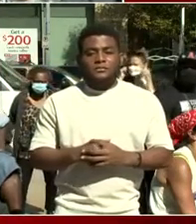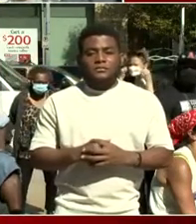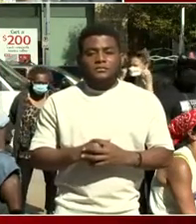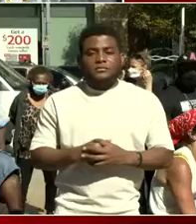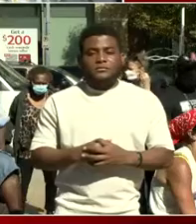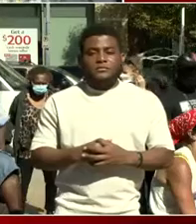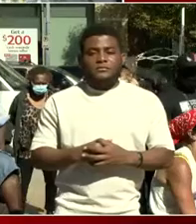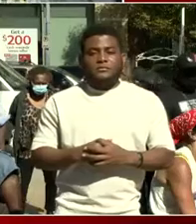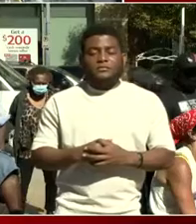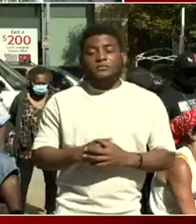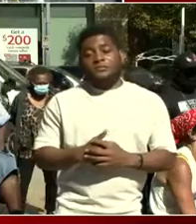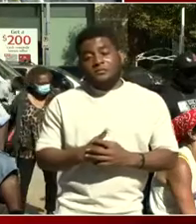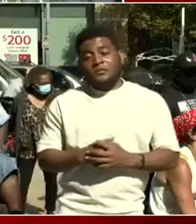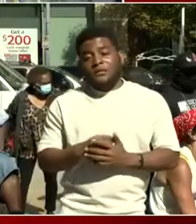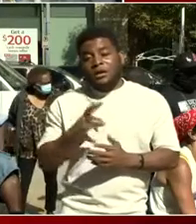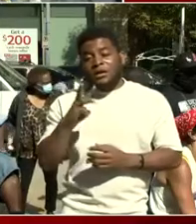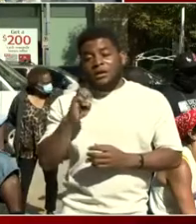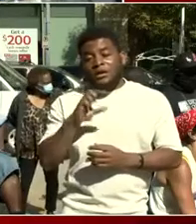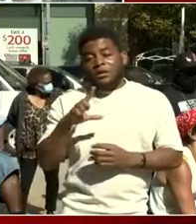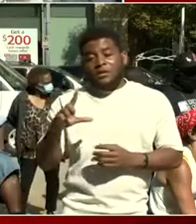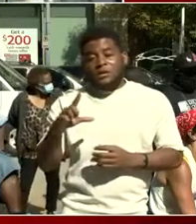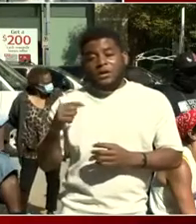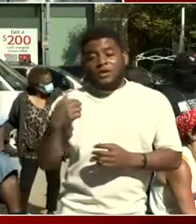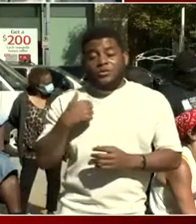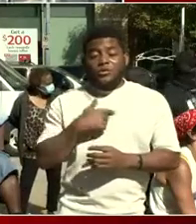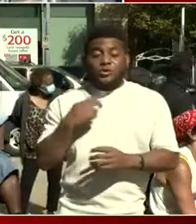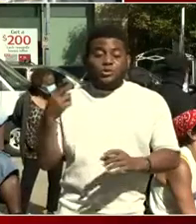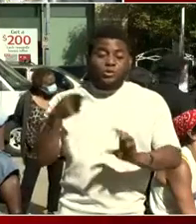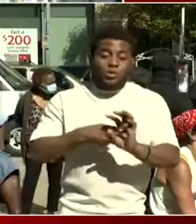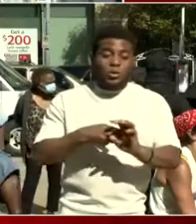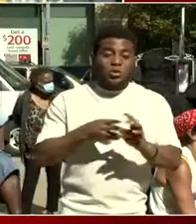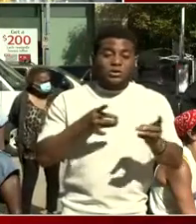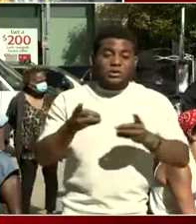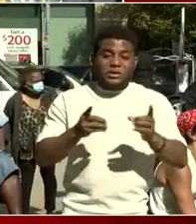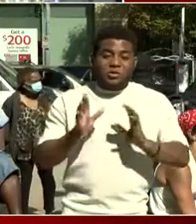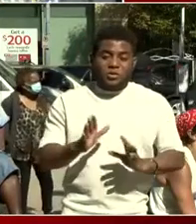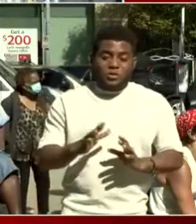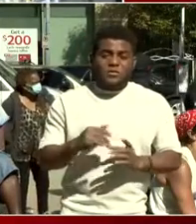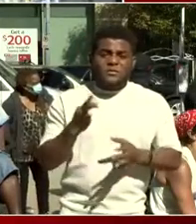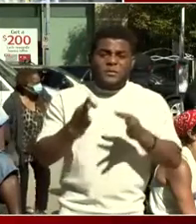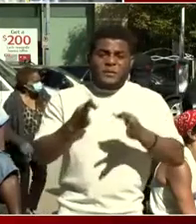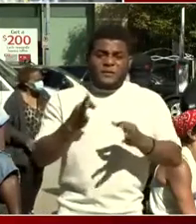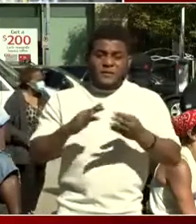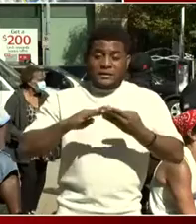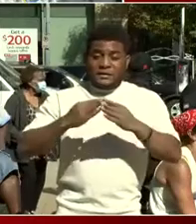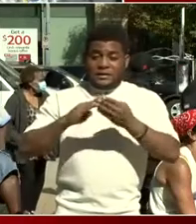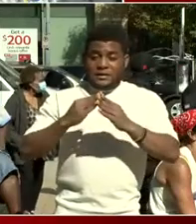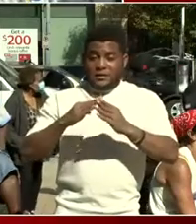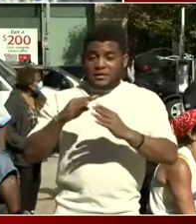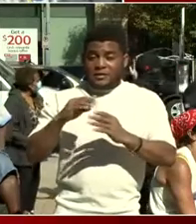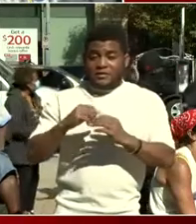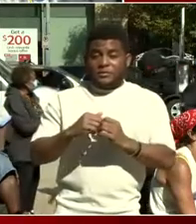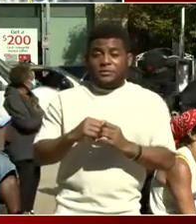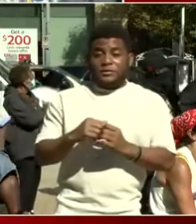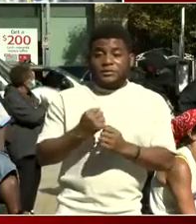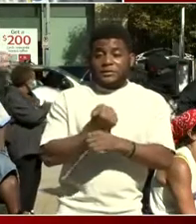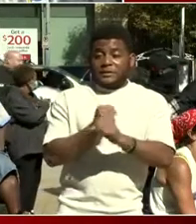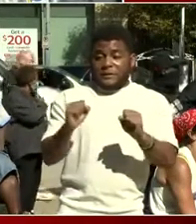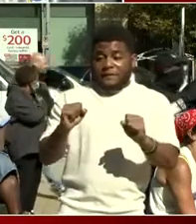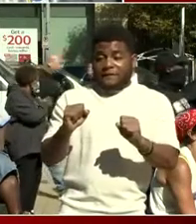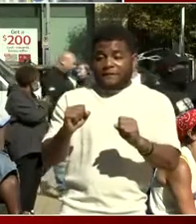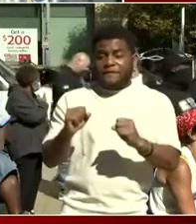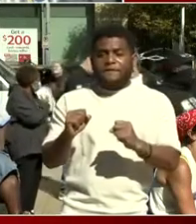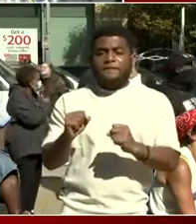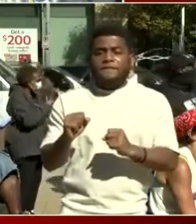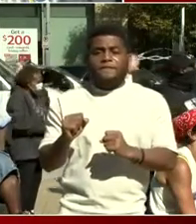are joined by the director of the Office of Neighborhood Safety and Engagement. We have grown this program over the